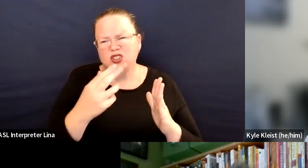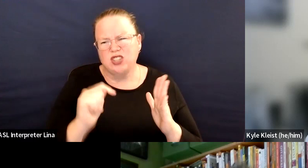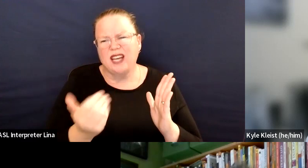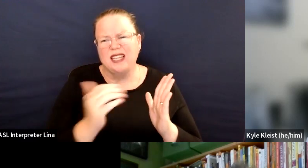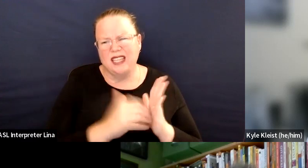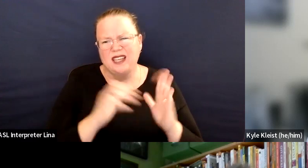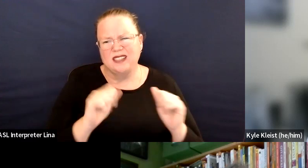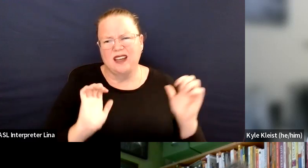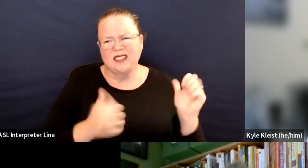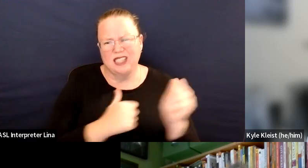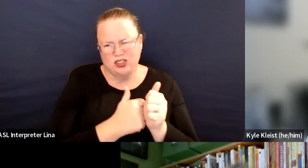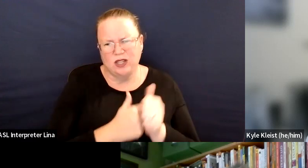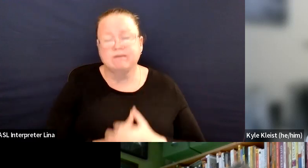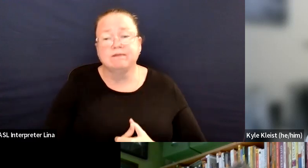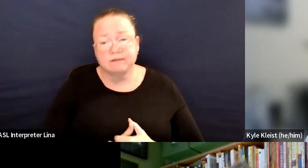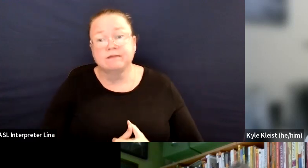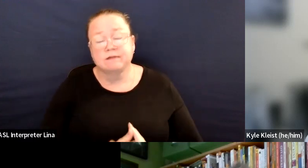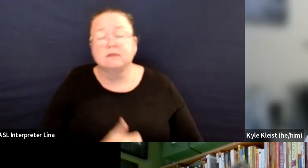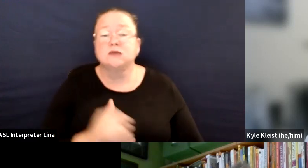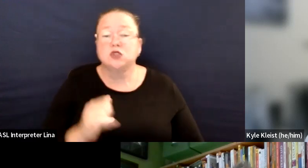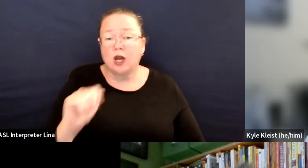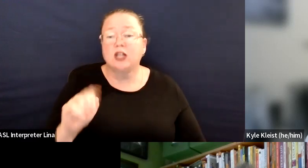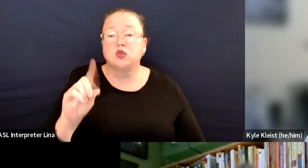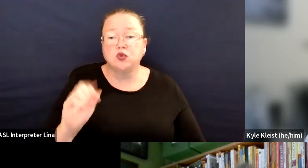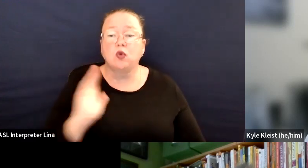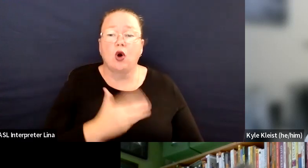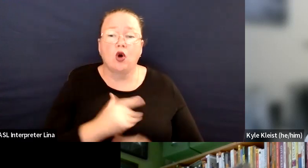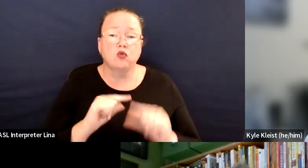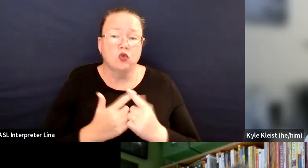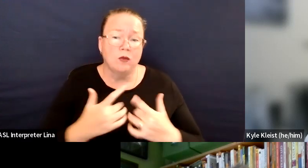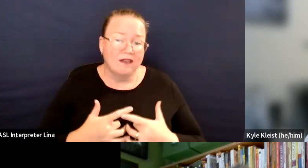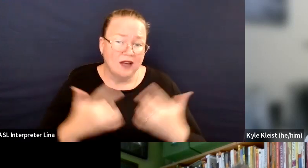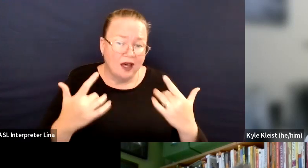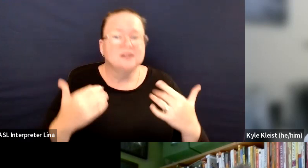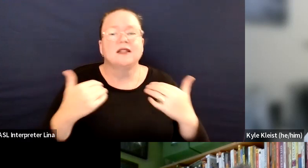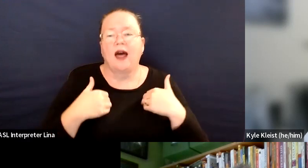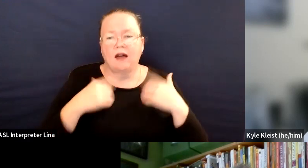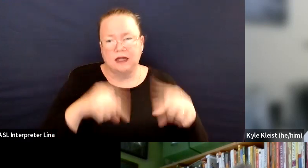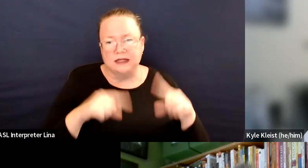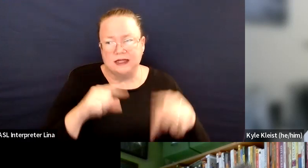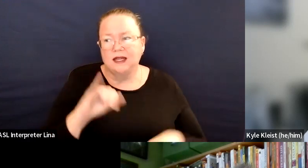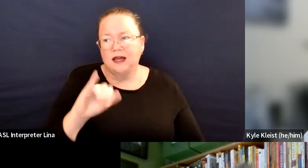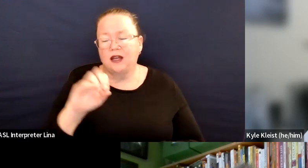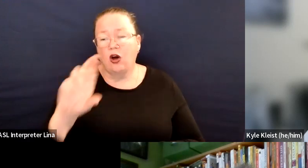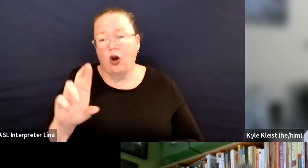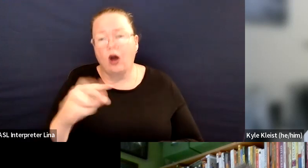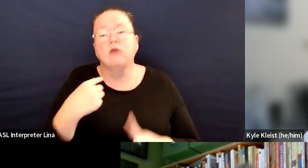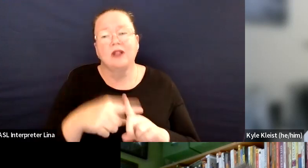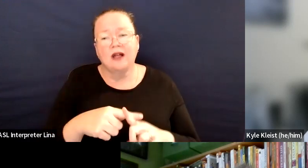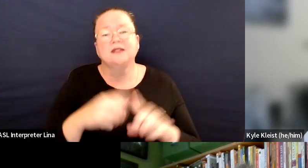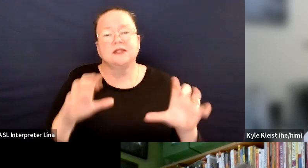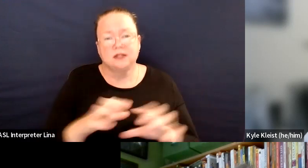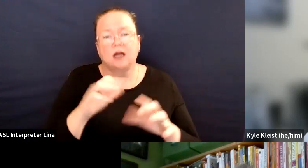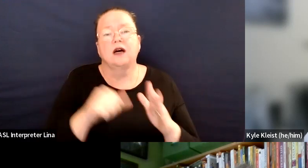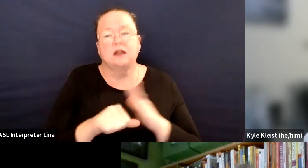can kind of catch it up. Hi, Shauna, we did ours under group events and had the attendees as INRs. We also have it done under